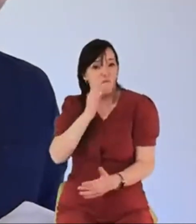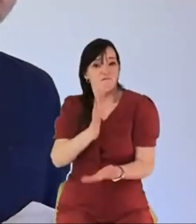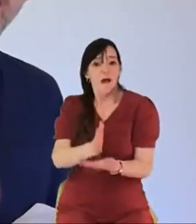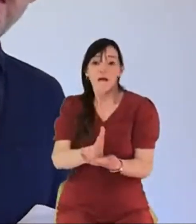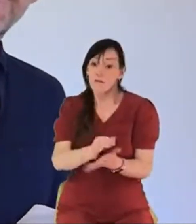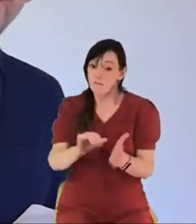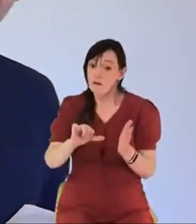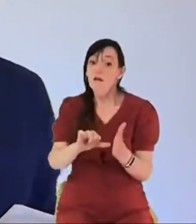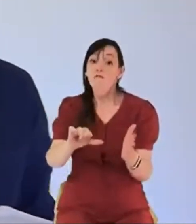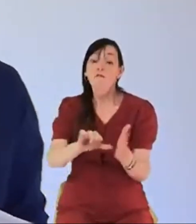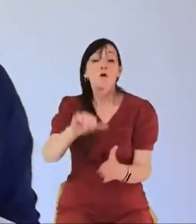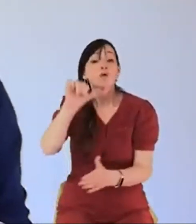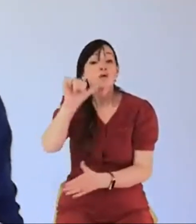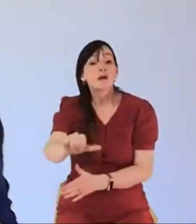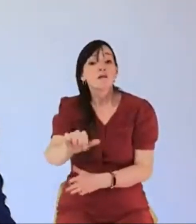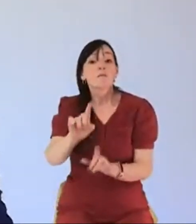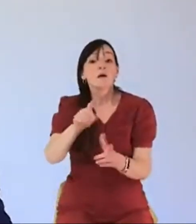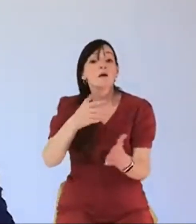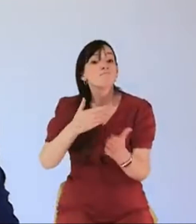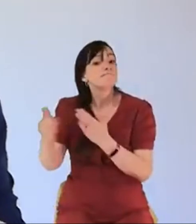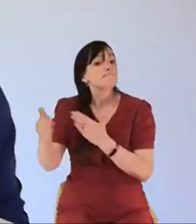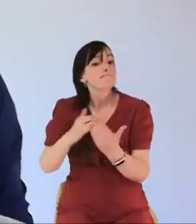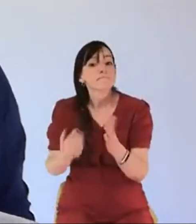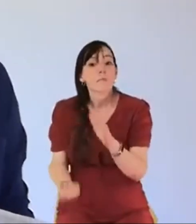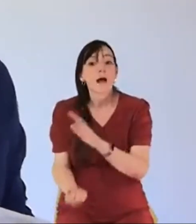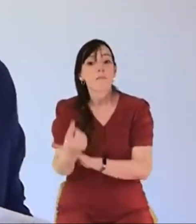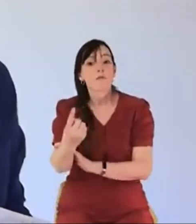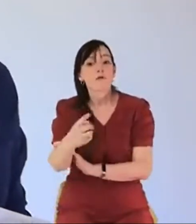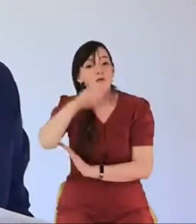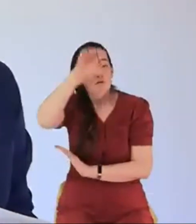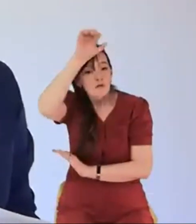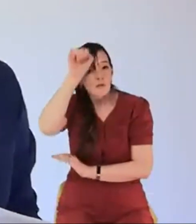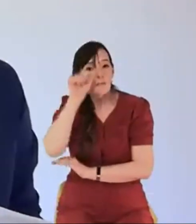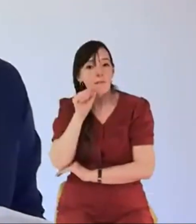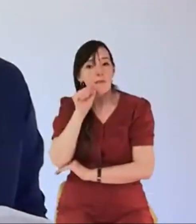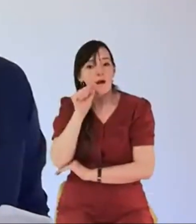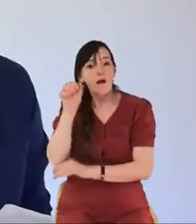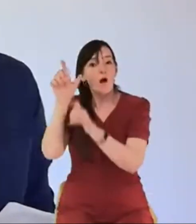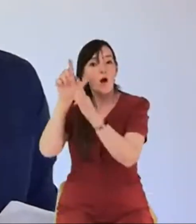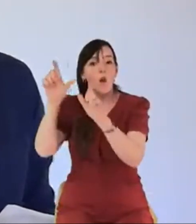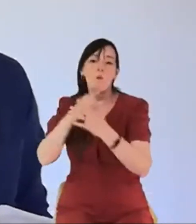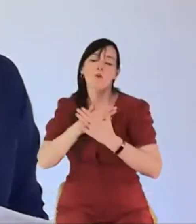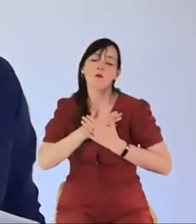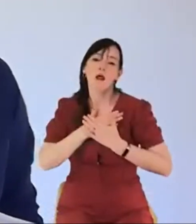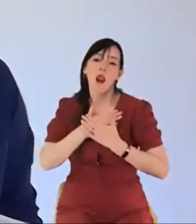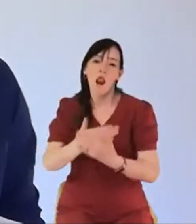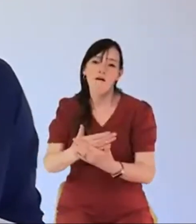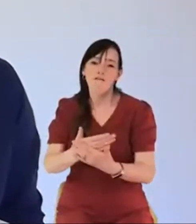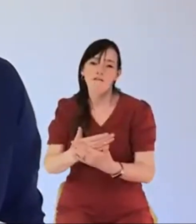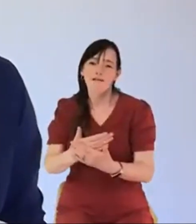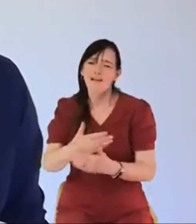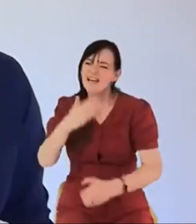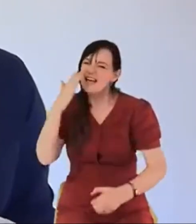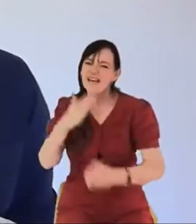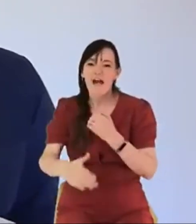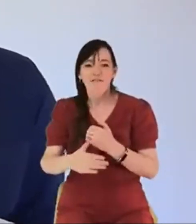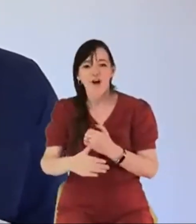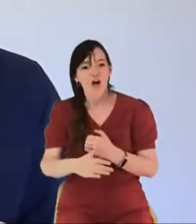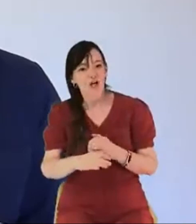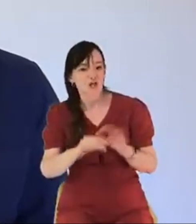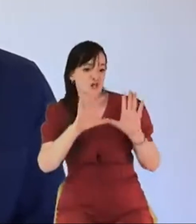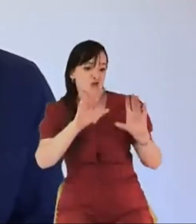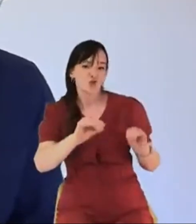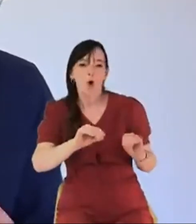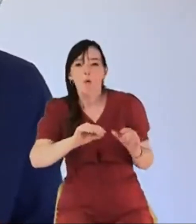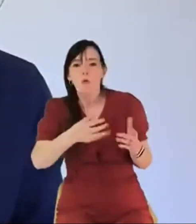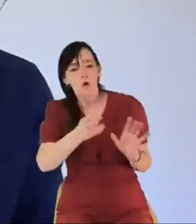but whatever happens the lord loves you he's never going to stop loving